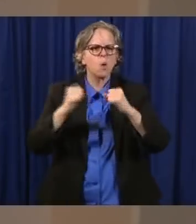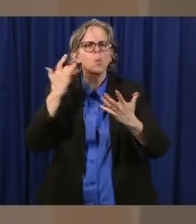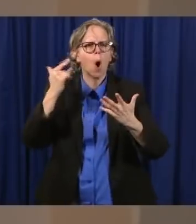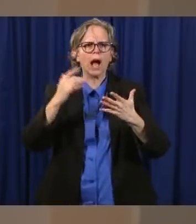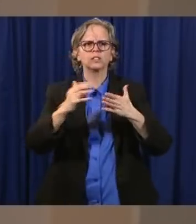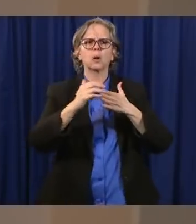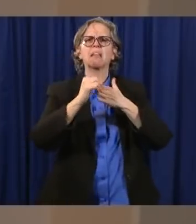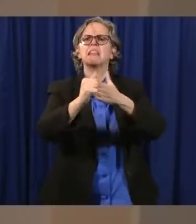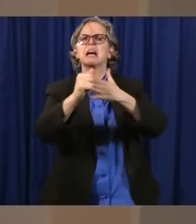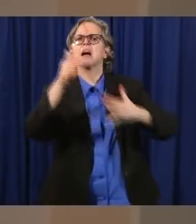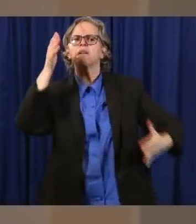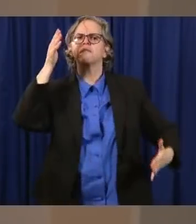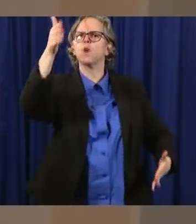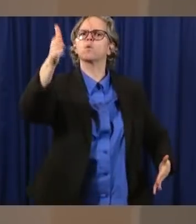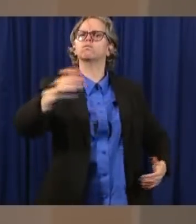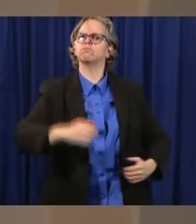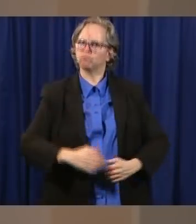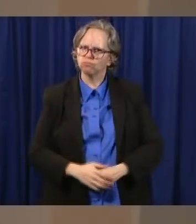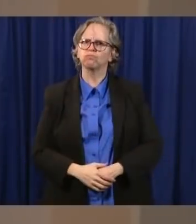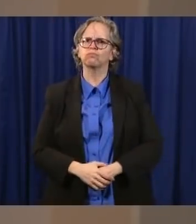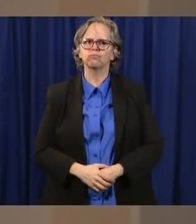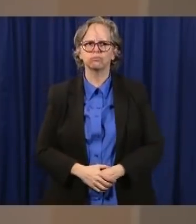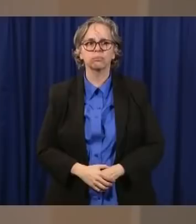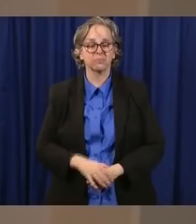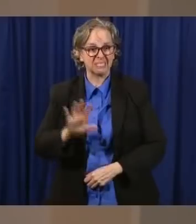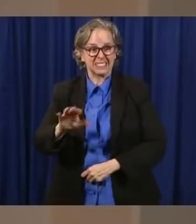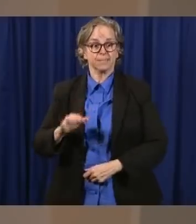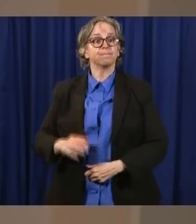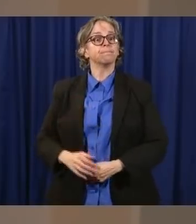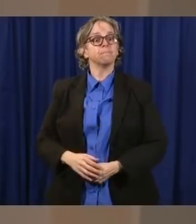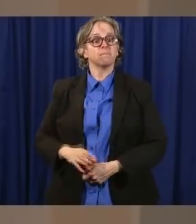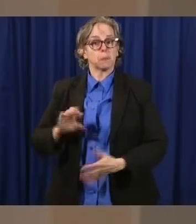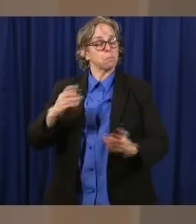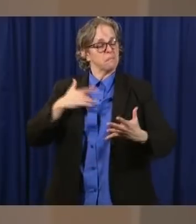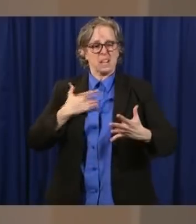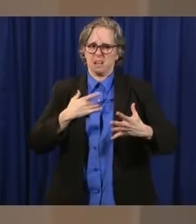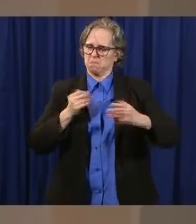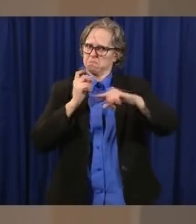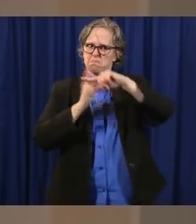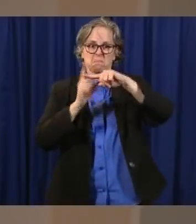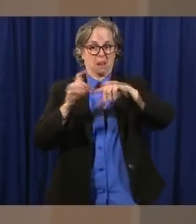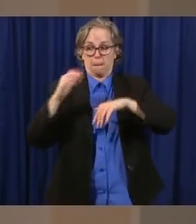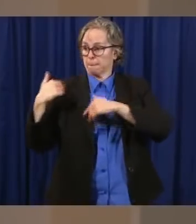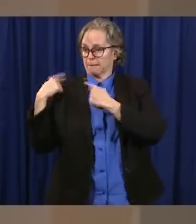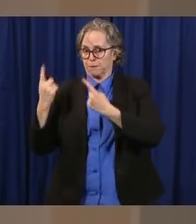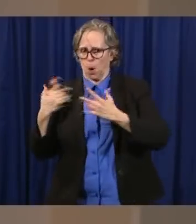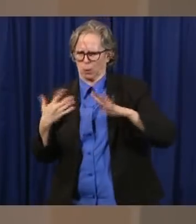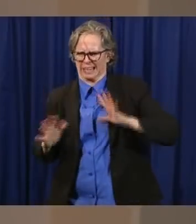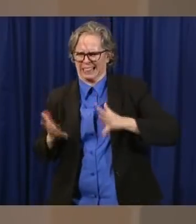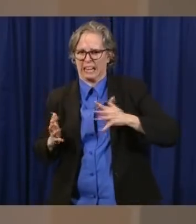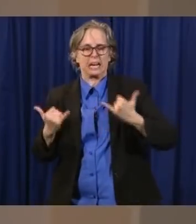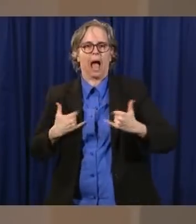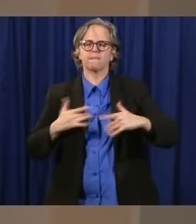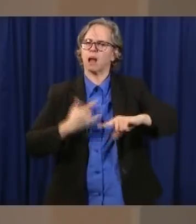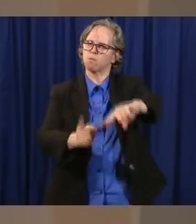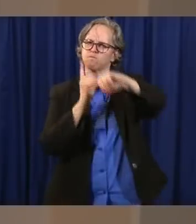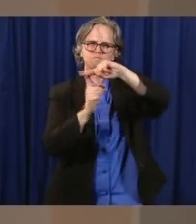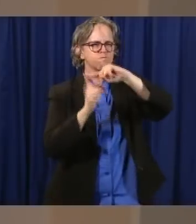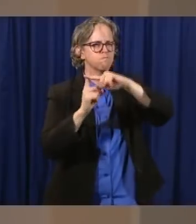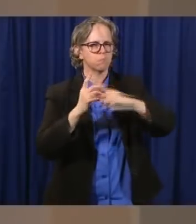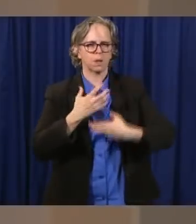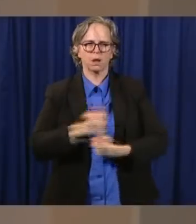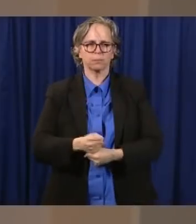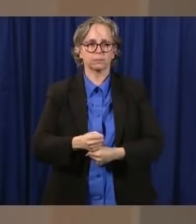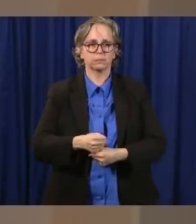through this entire time more optimistic about that than I am today. And during this holy season, I